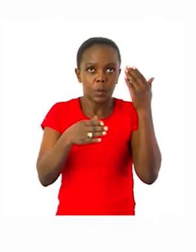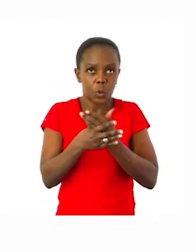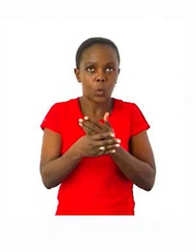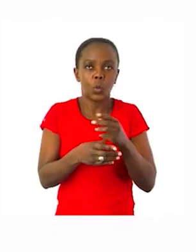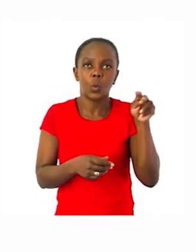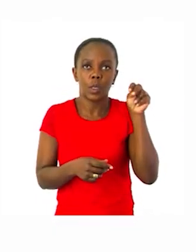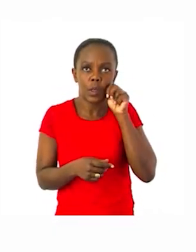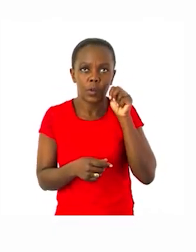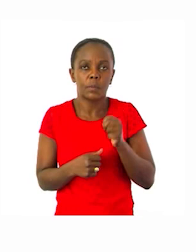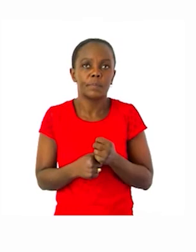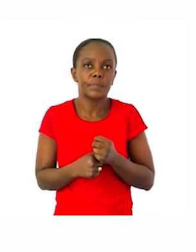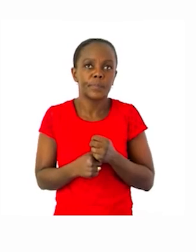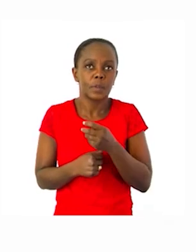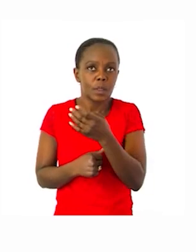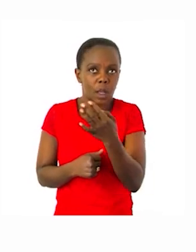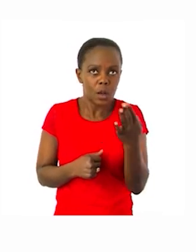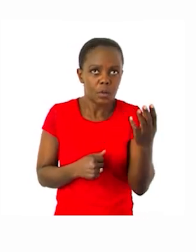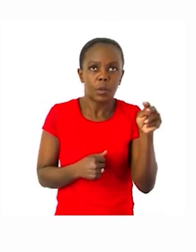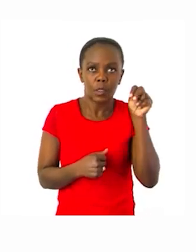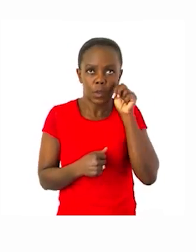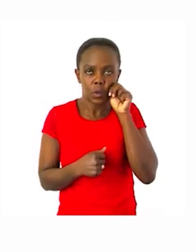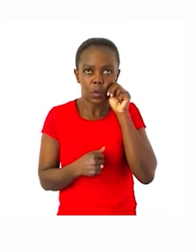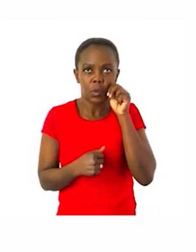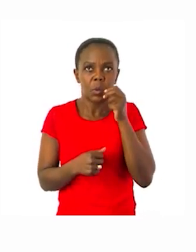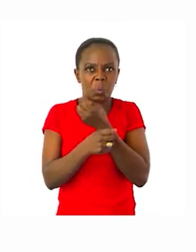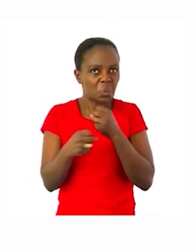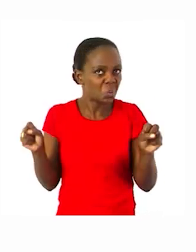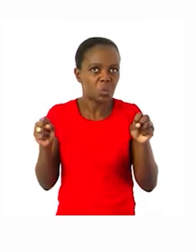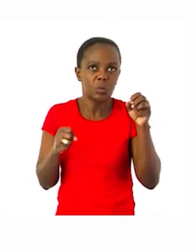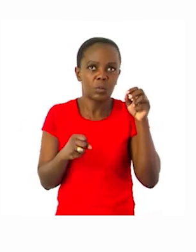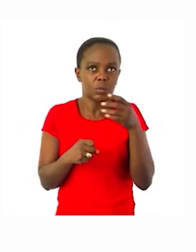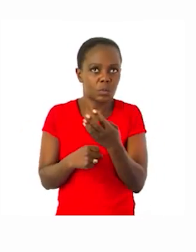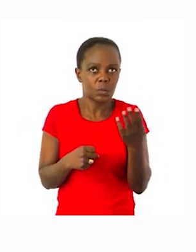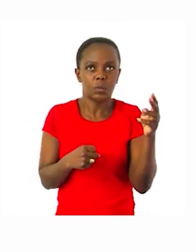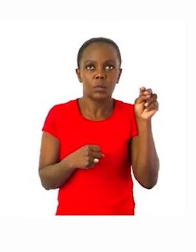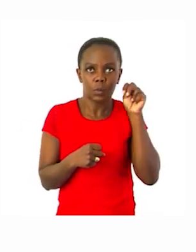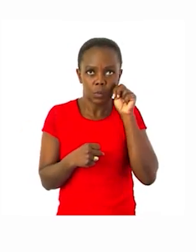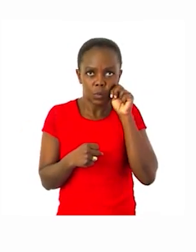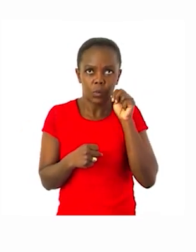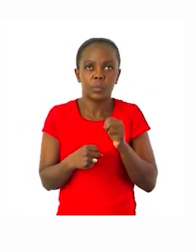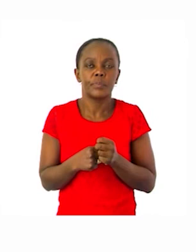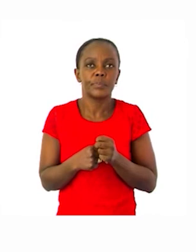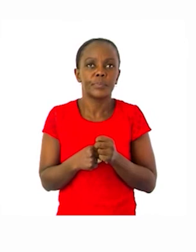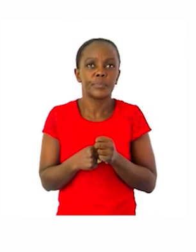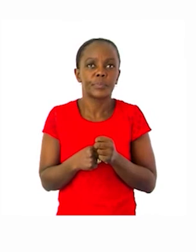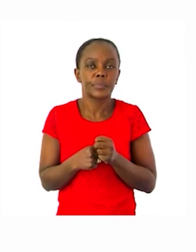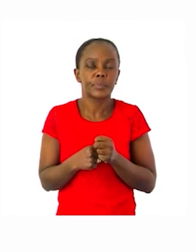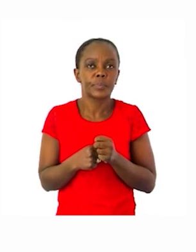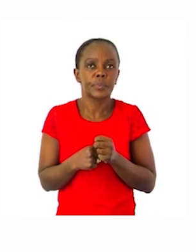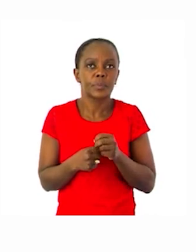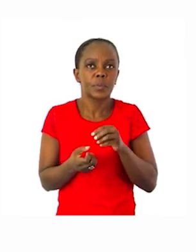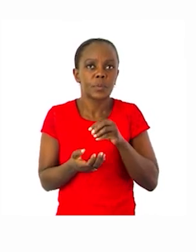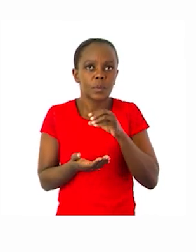nouns, countable nouns and uncountable nouns. You are supposed to write a